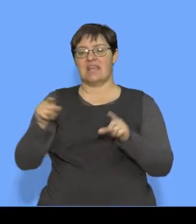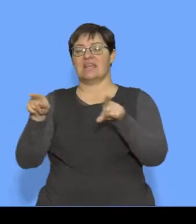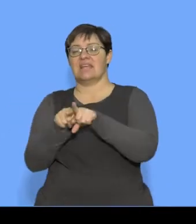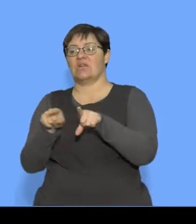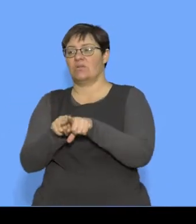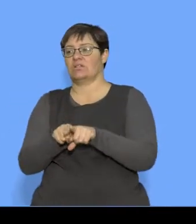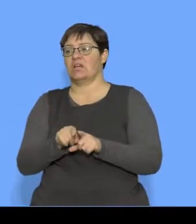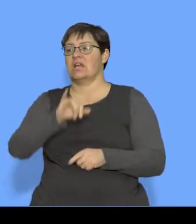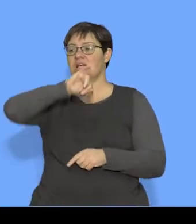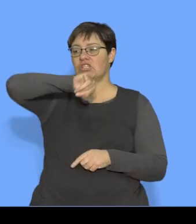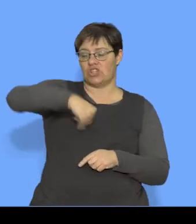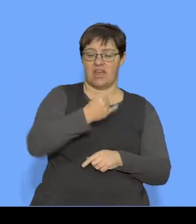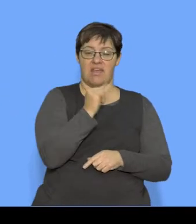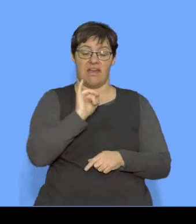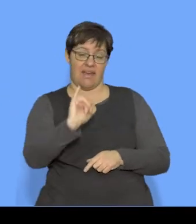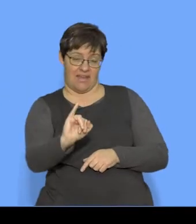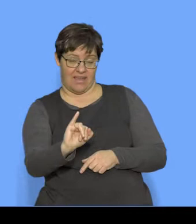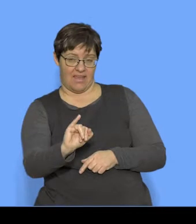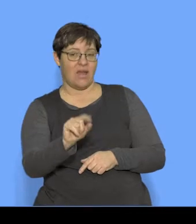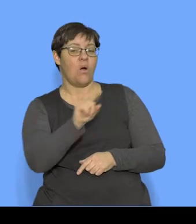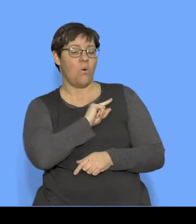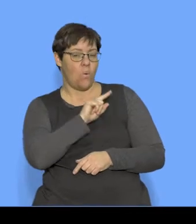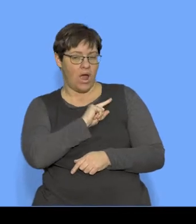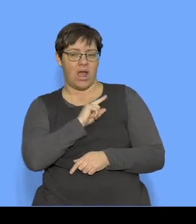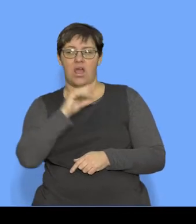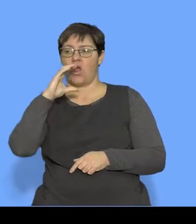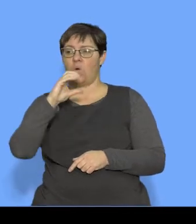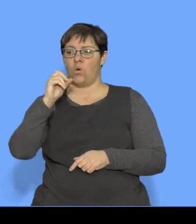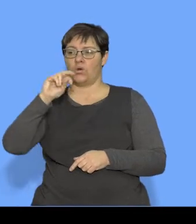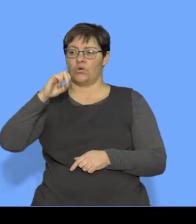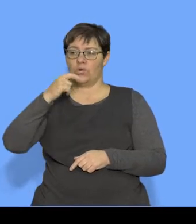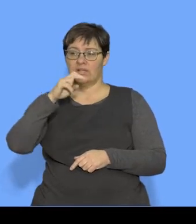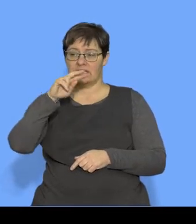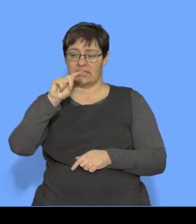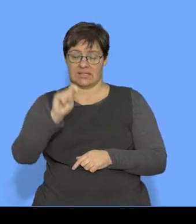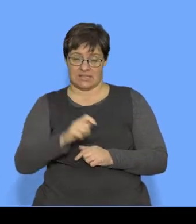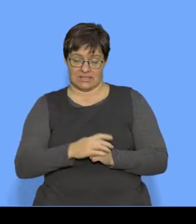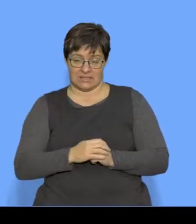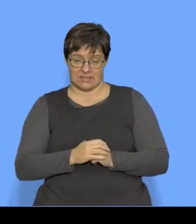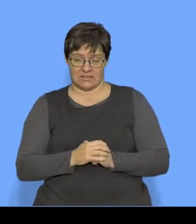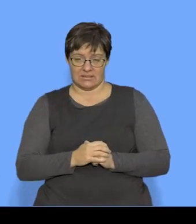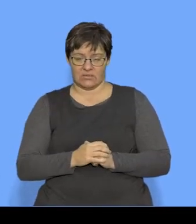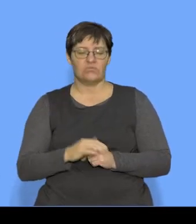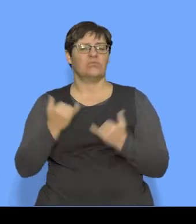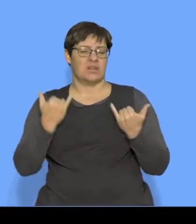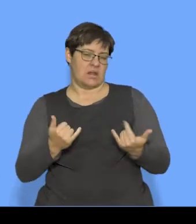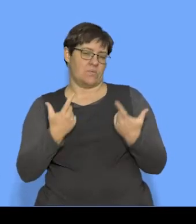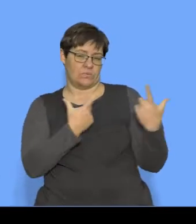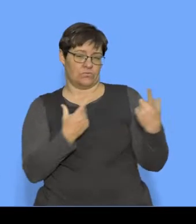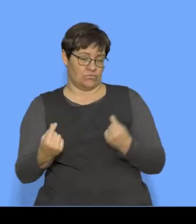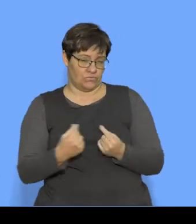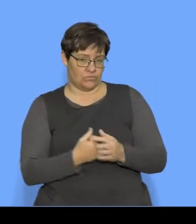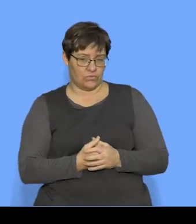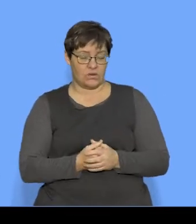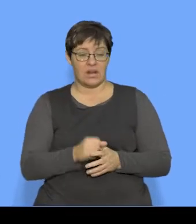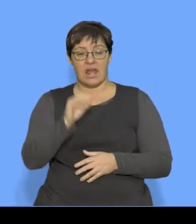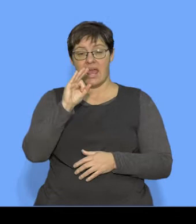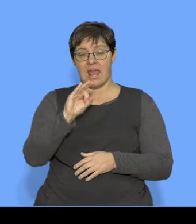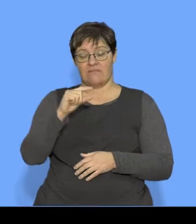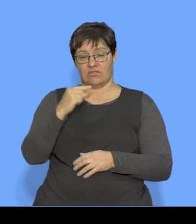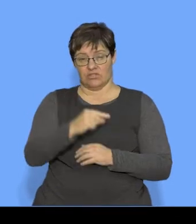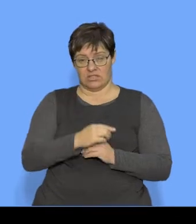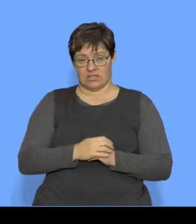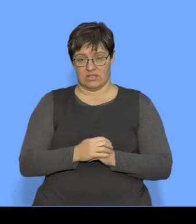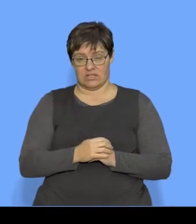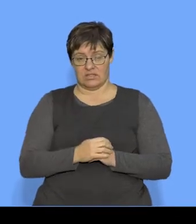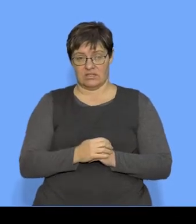GJ is equals to JI because of congruence. So let's try and do that just now. So in